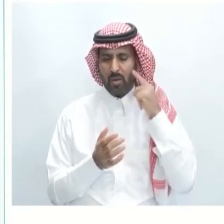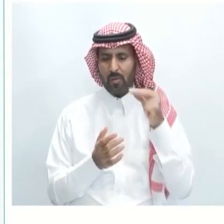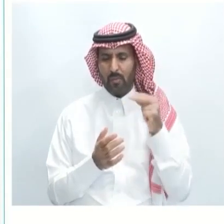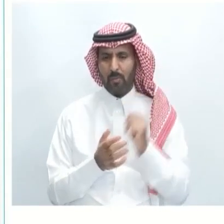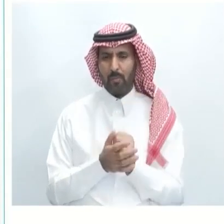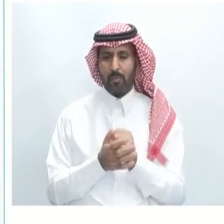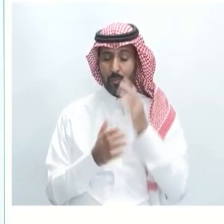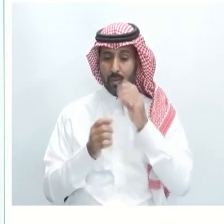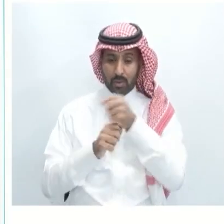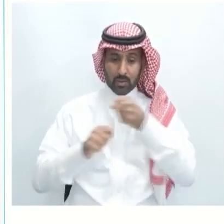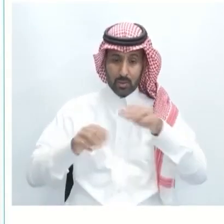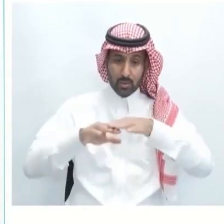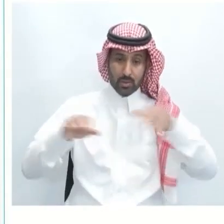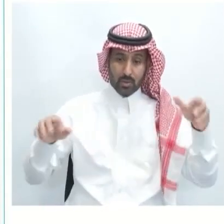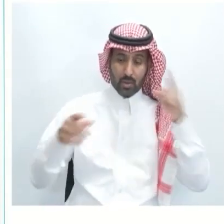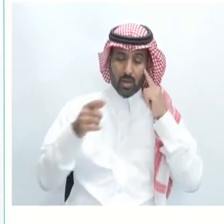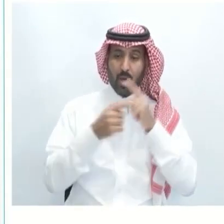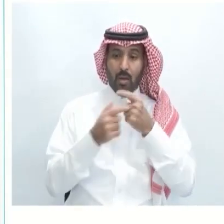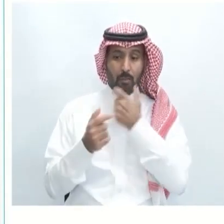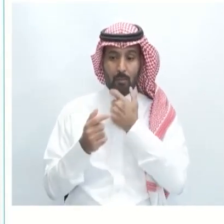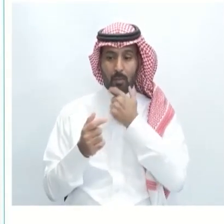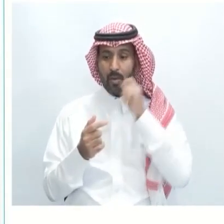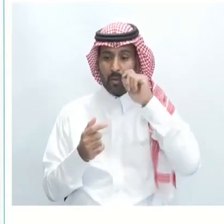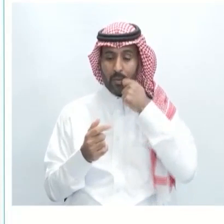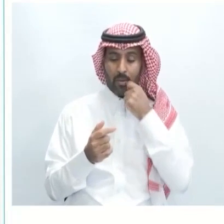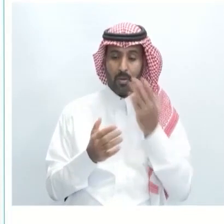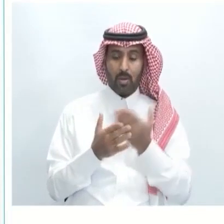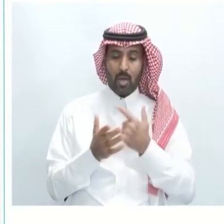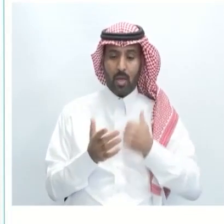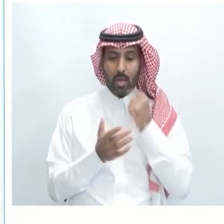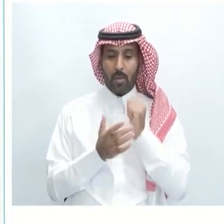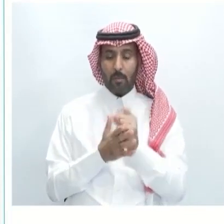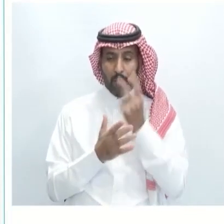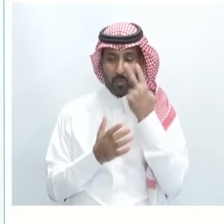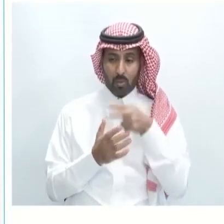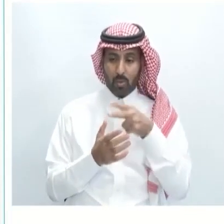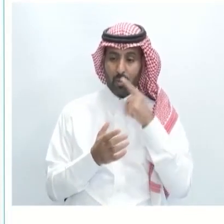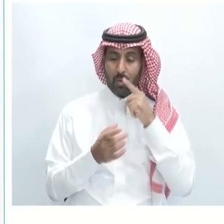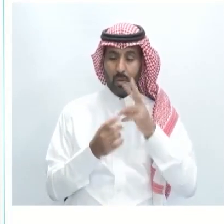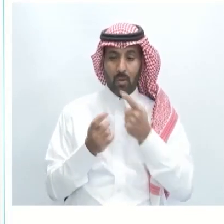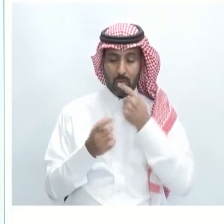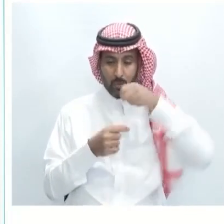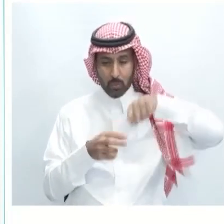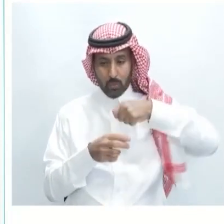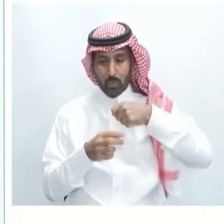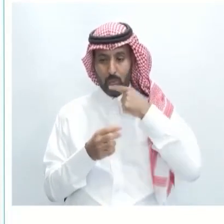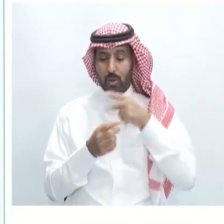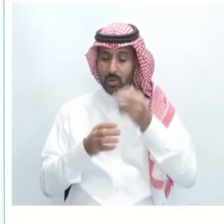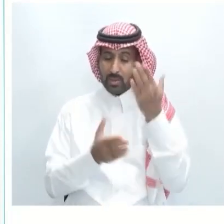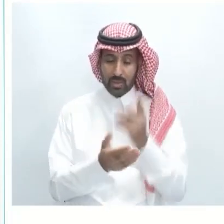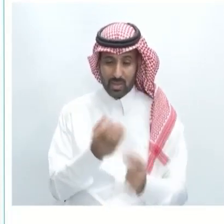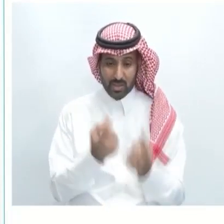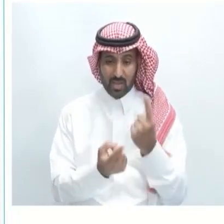this day, a well-respected British news show called Panorama aired a segment focusing on a supposed spaghetti harvest in